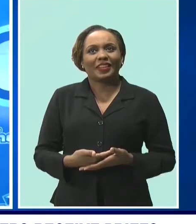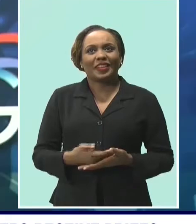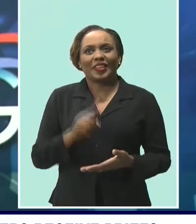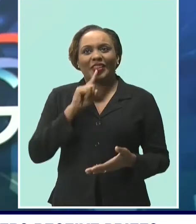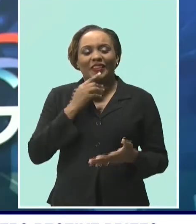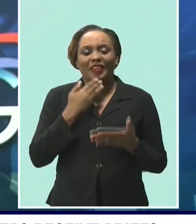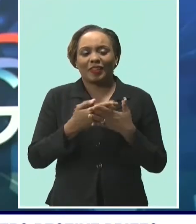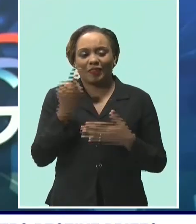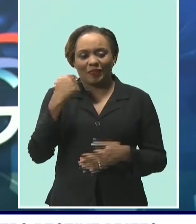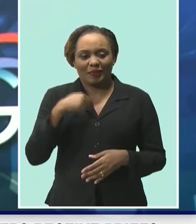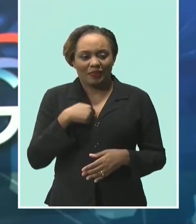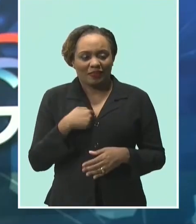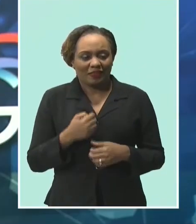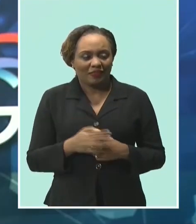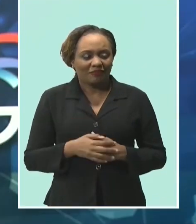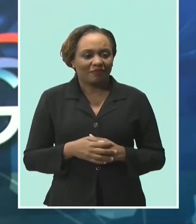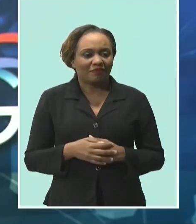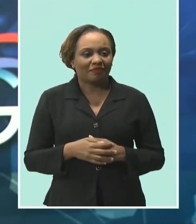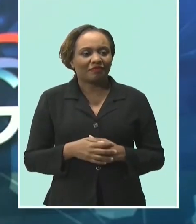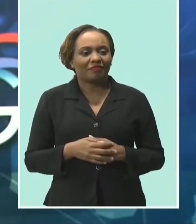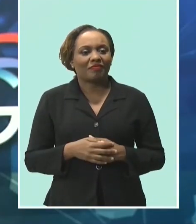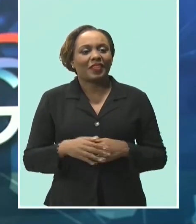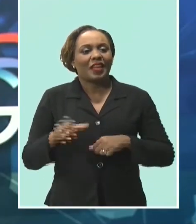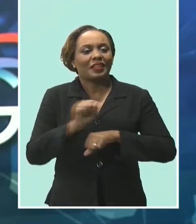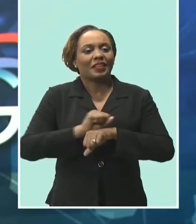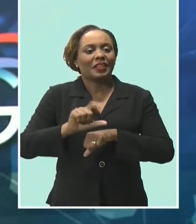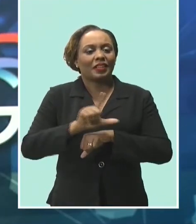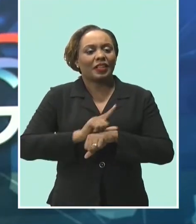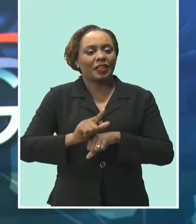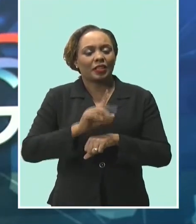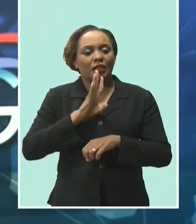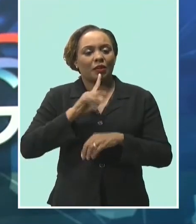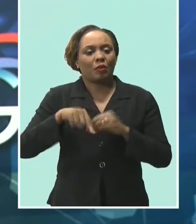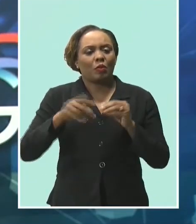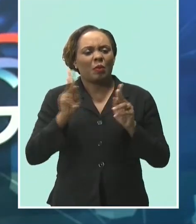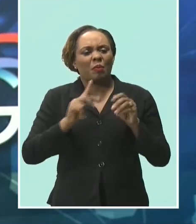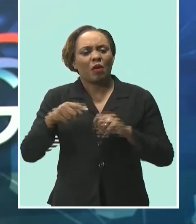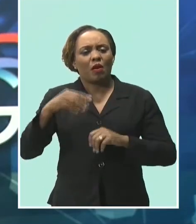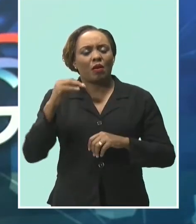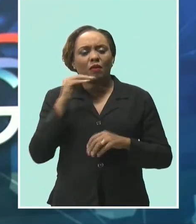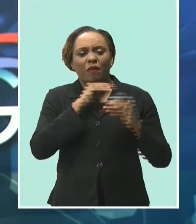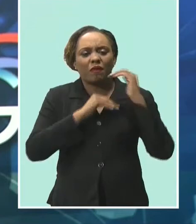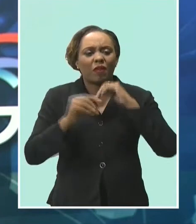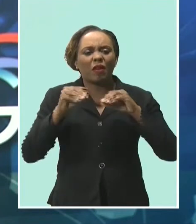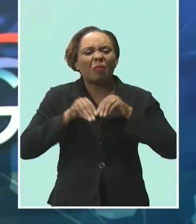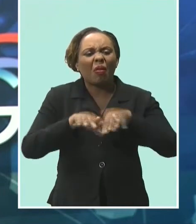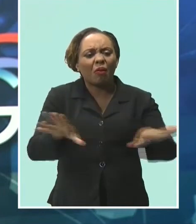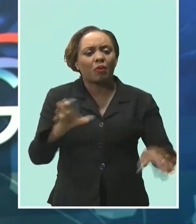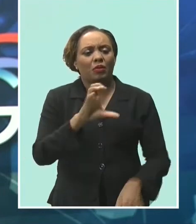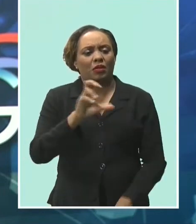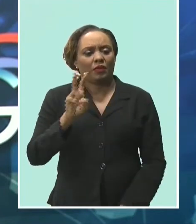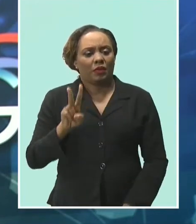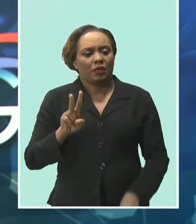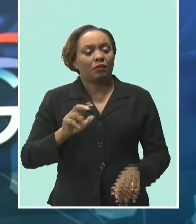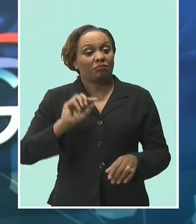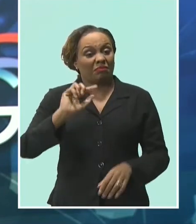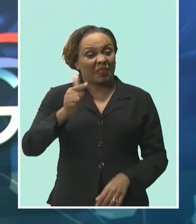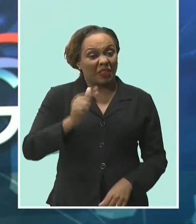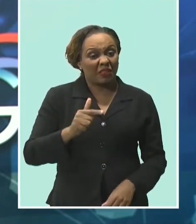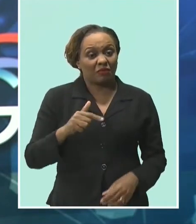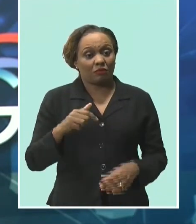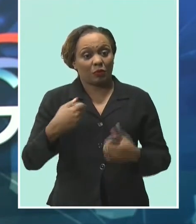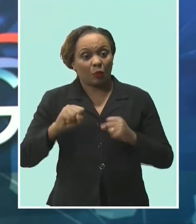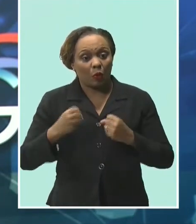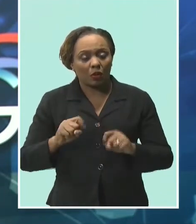me. Still to come, St. Lucia clamping down on people spreading false information about coronavirus. Then a bit later in sports,